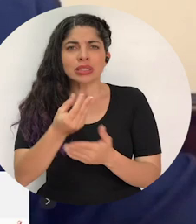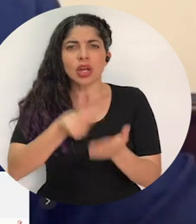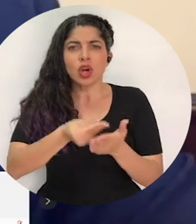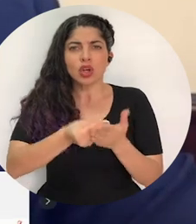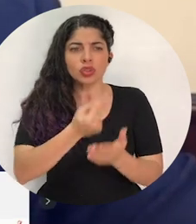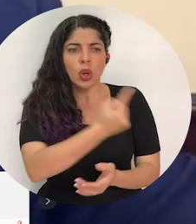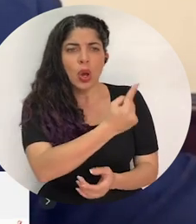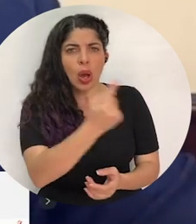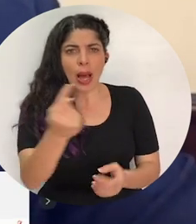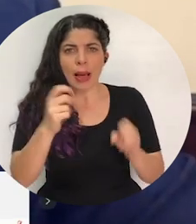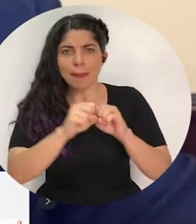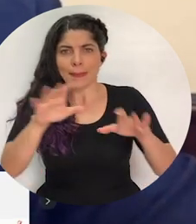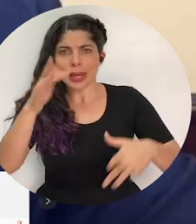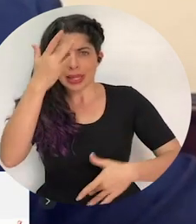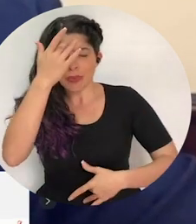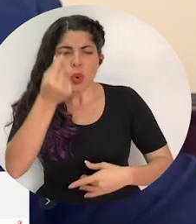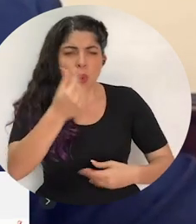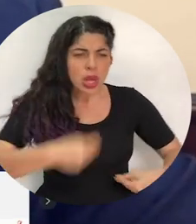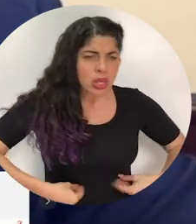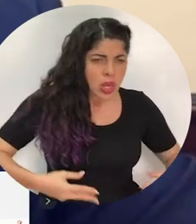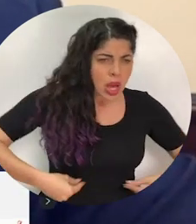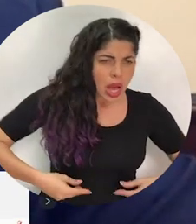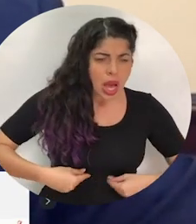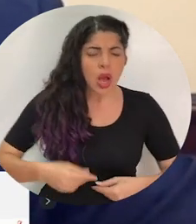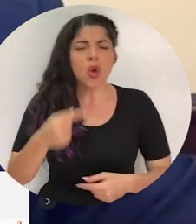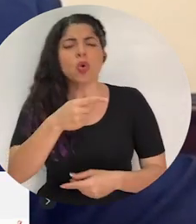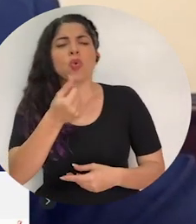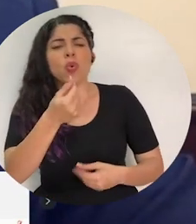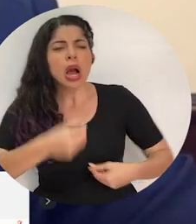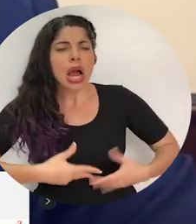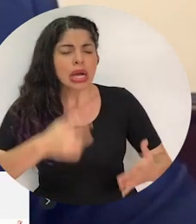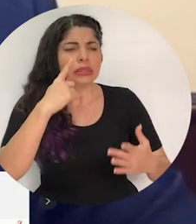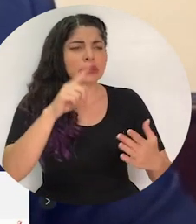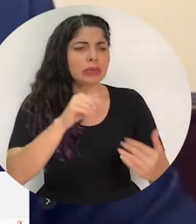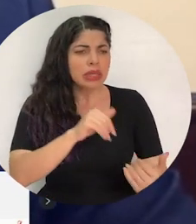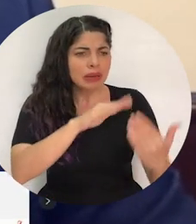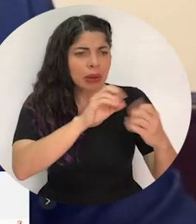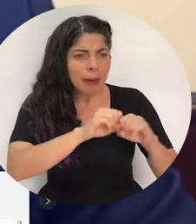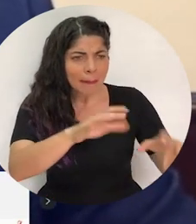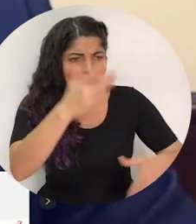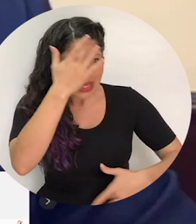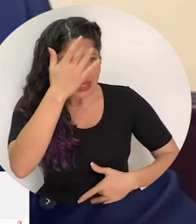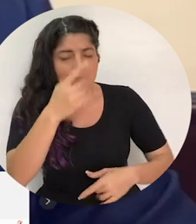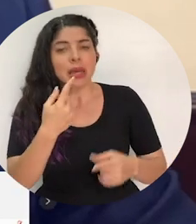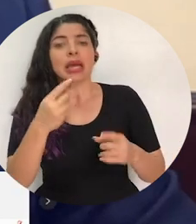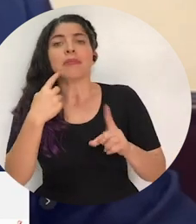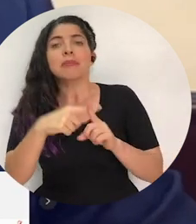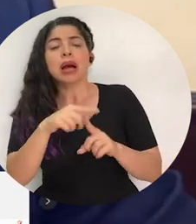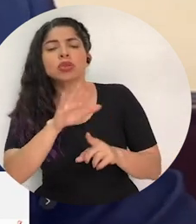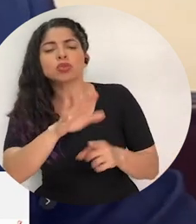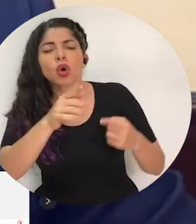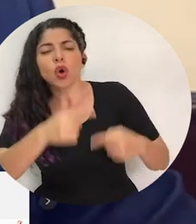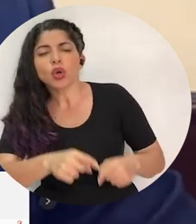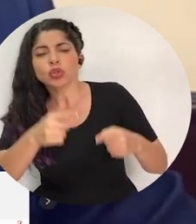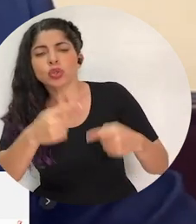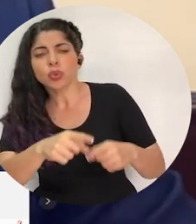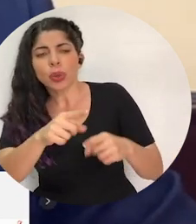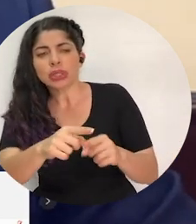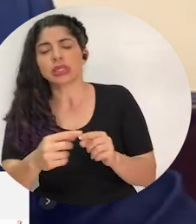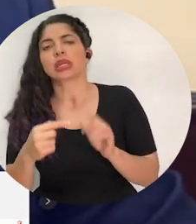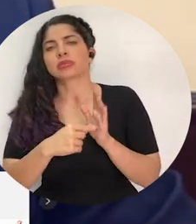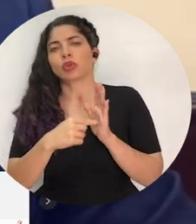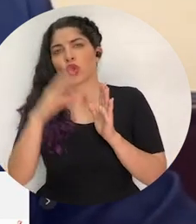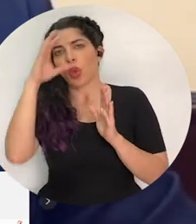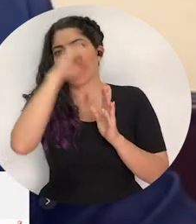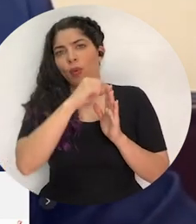pandemic, both the direct cost of dealing with it and the derived from its economic consequences and